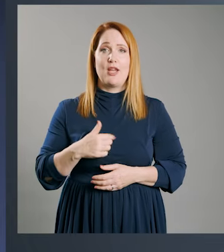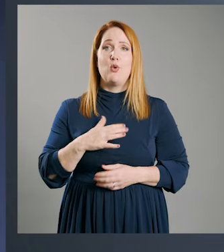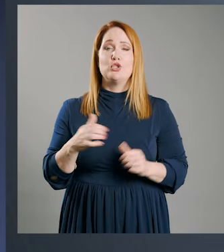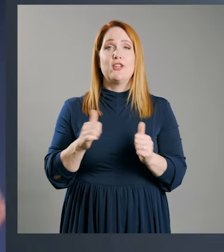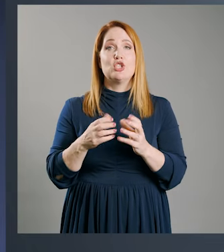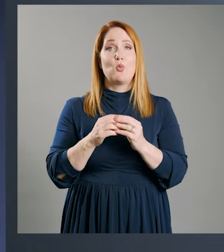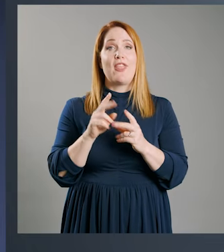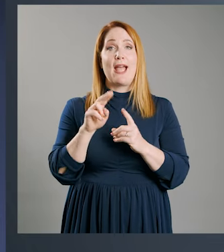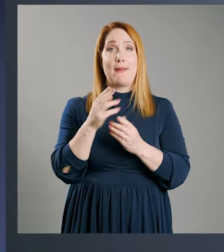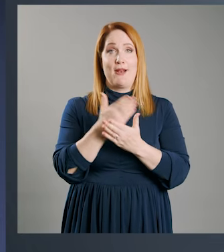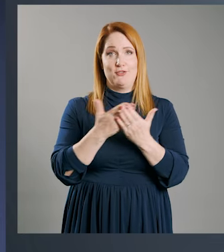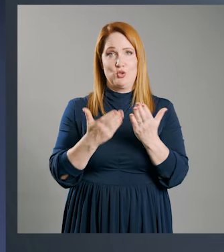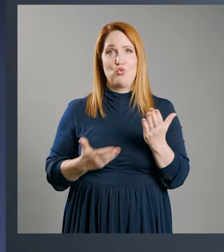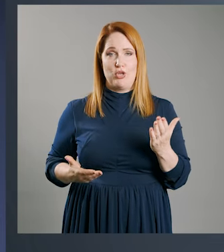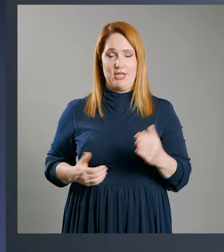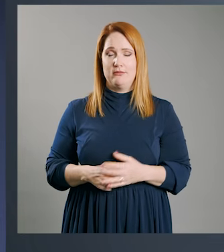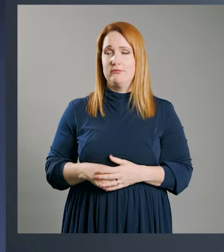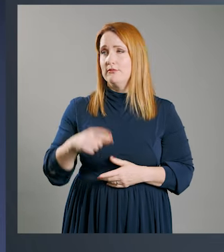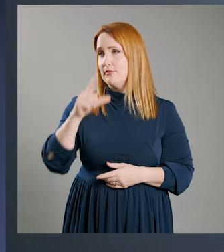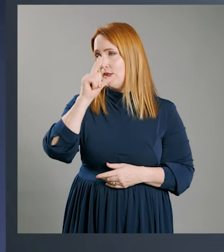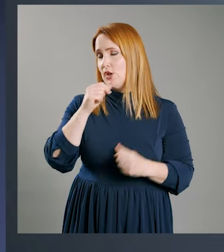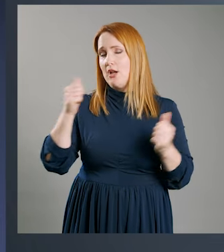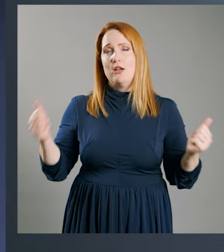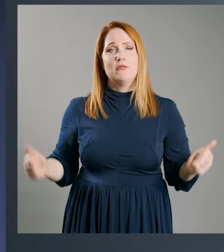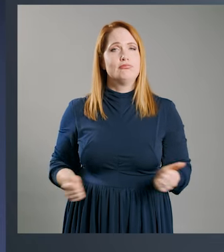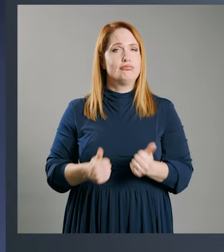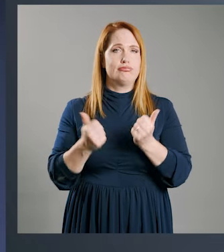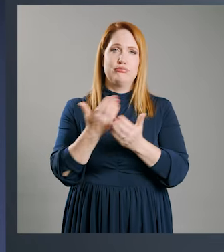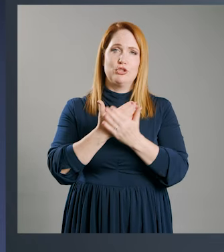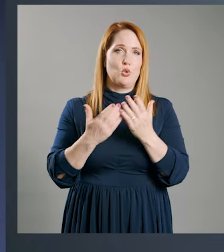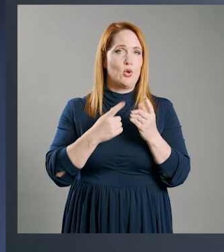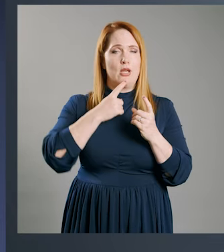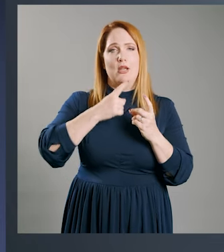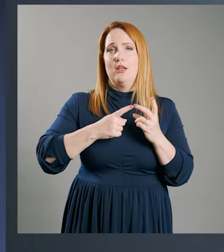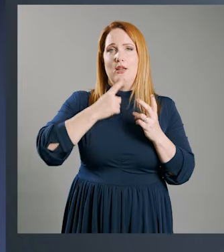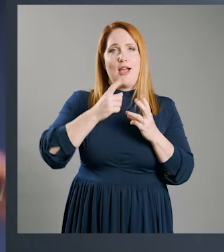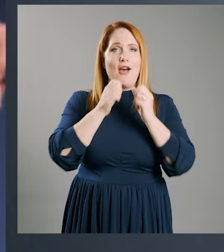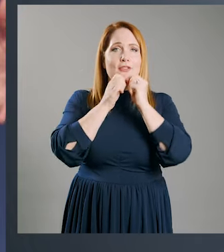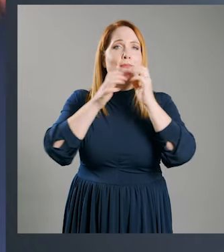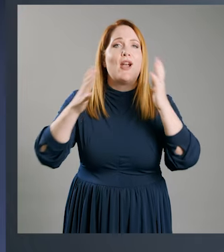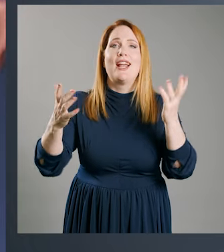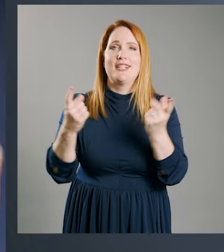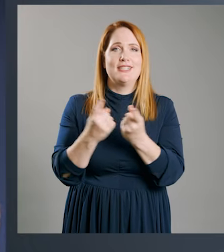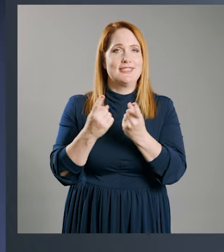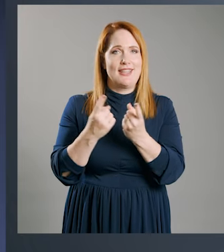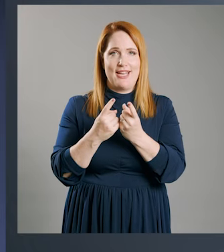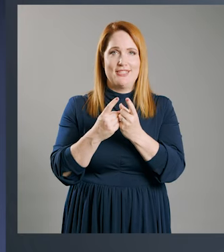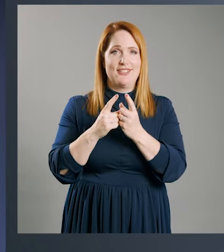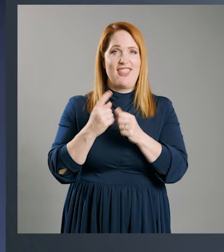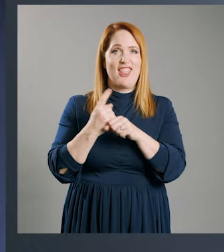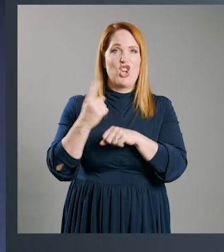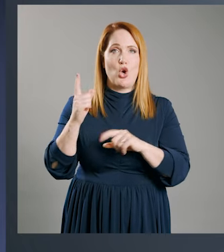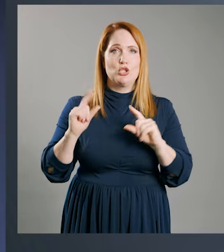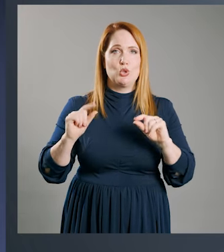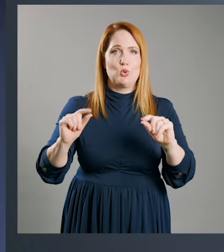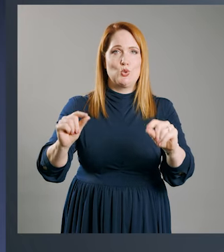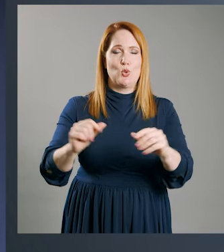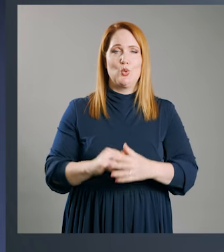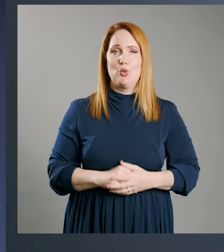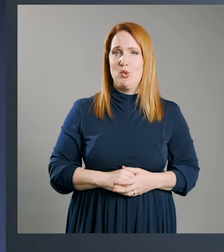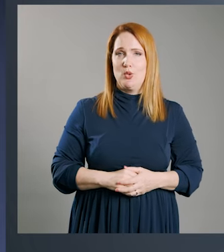I just want to end with a couple of stories. I could tell you story after story of miraculous things that God is doing in our